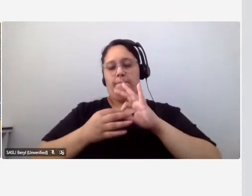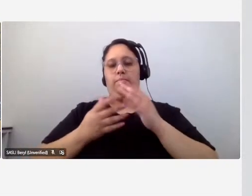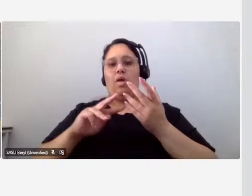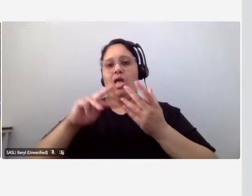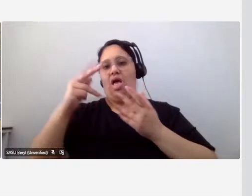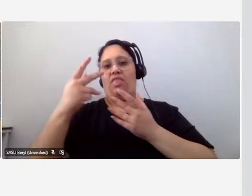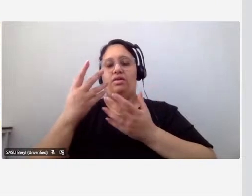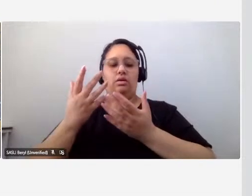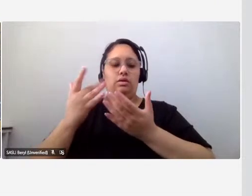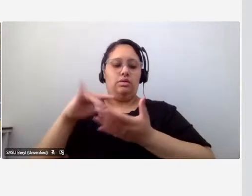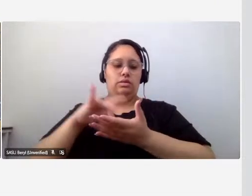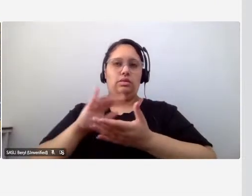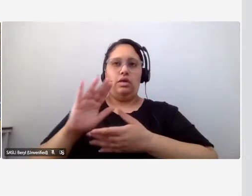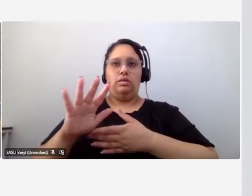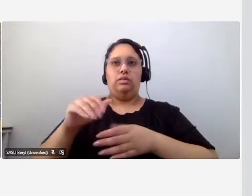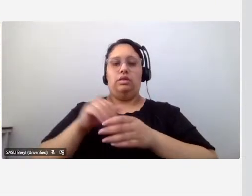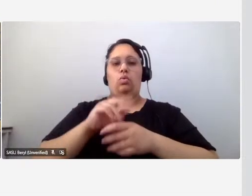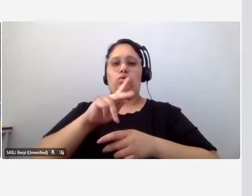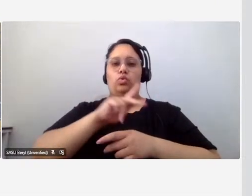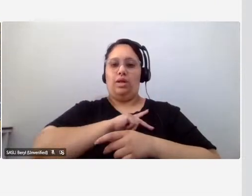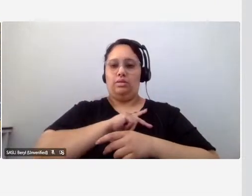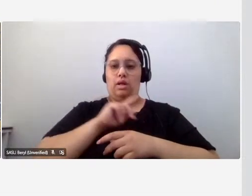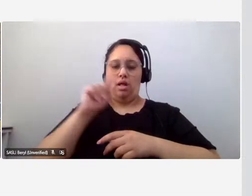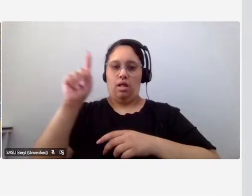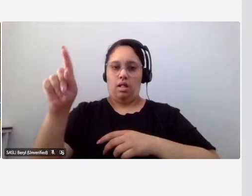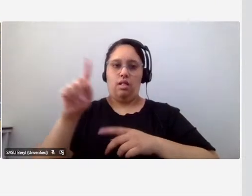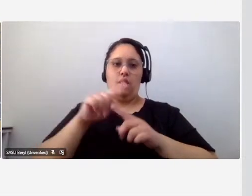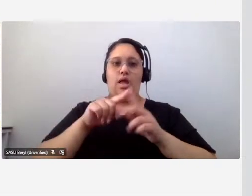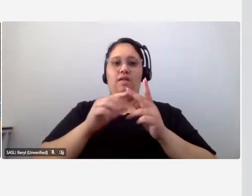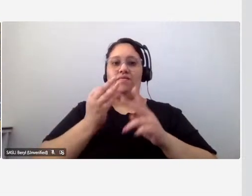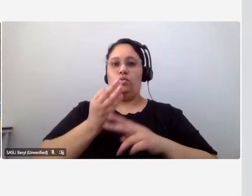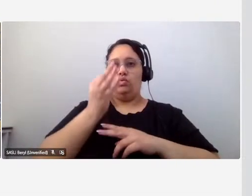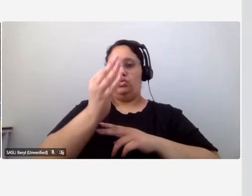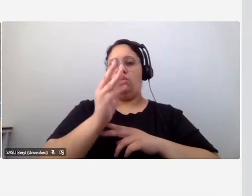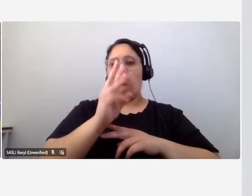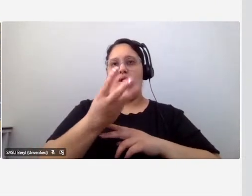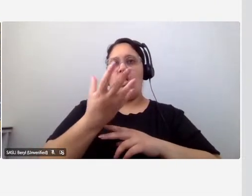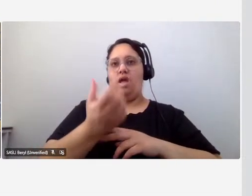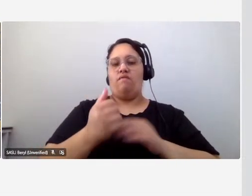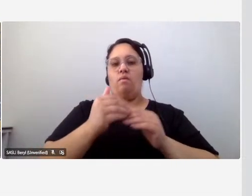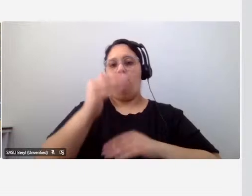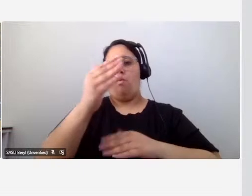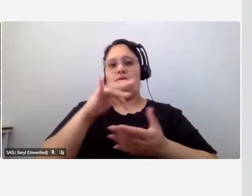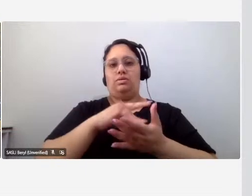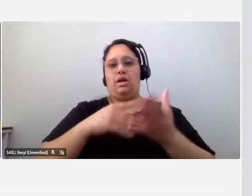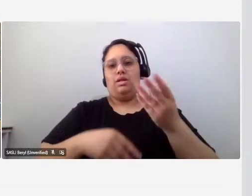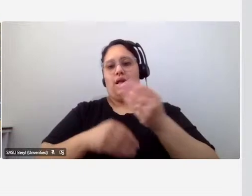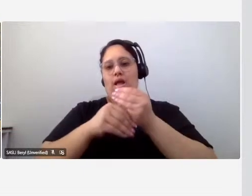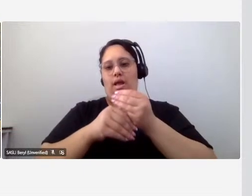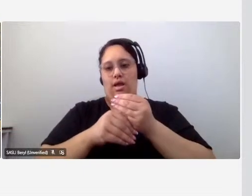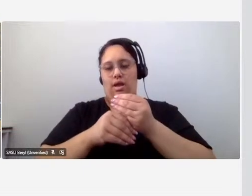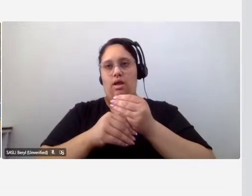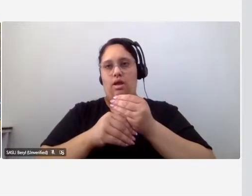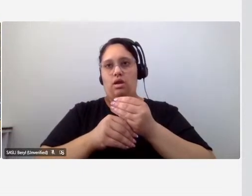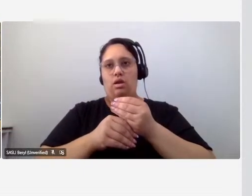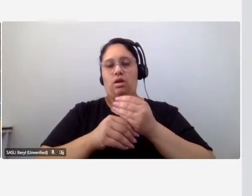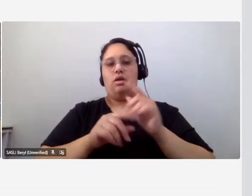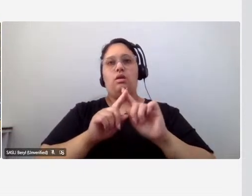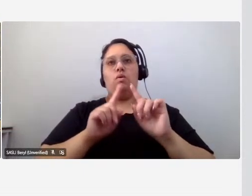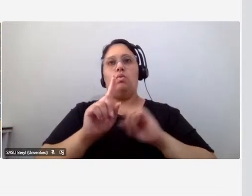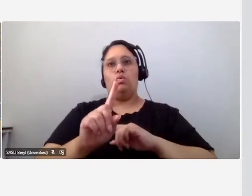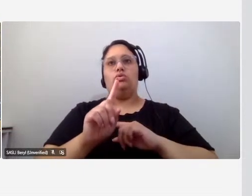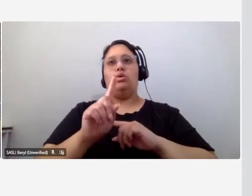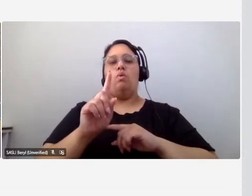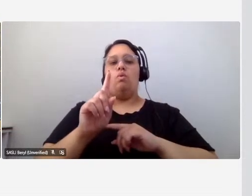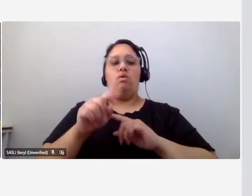other sites in KZN. And in the future, there will be more sites added as well. Blombos for one, which